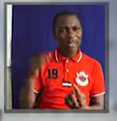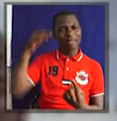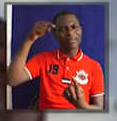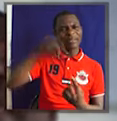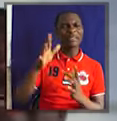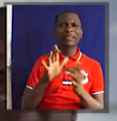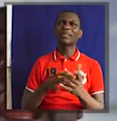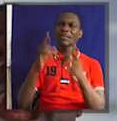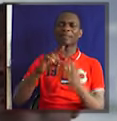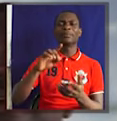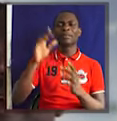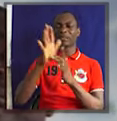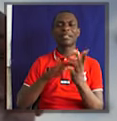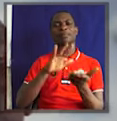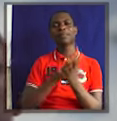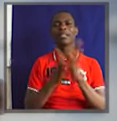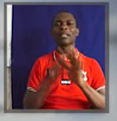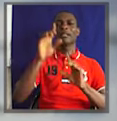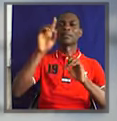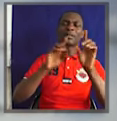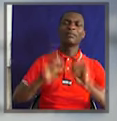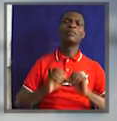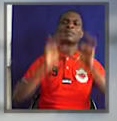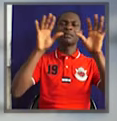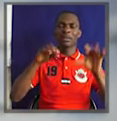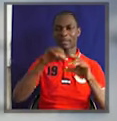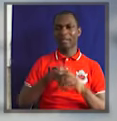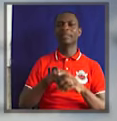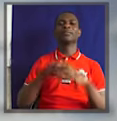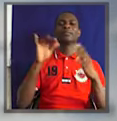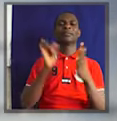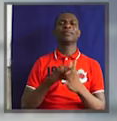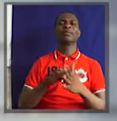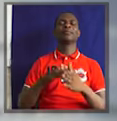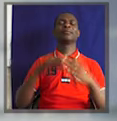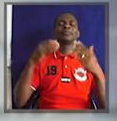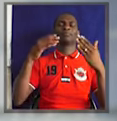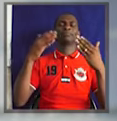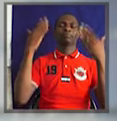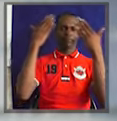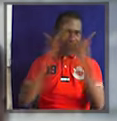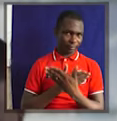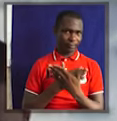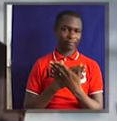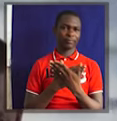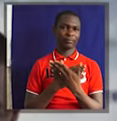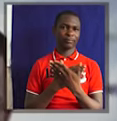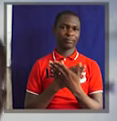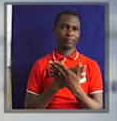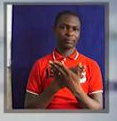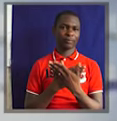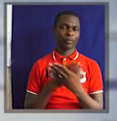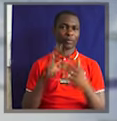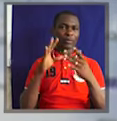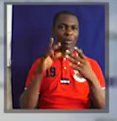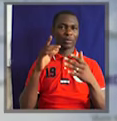emawrade yesu ene be ye star a wo shran ye e wo sa esum kabi a me no e ka ho asem mu